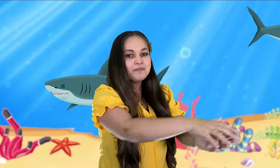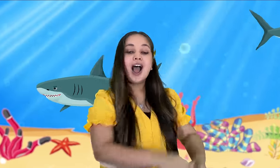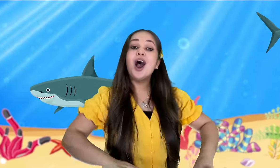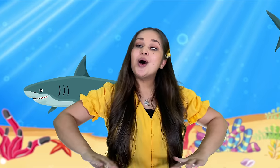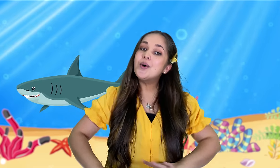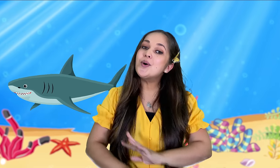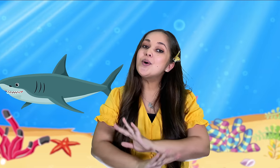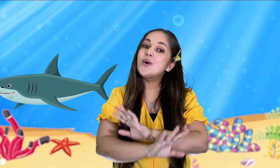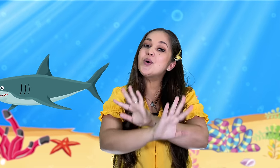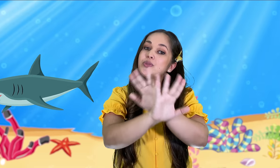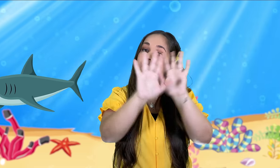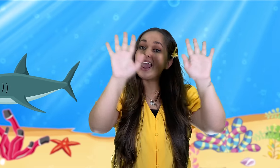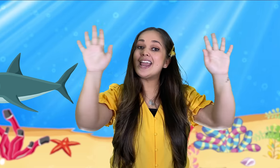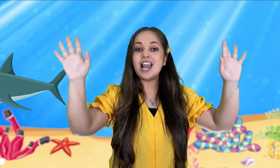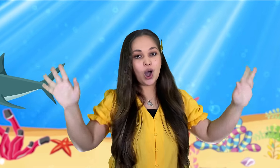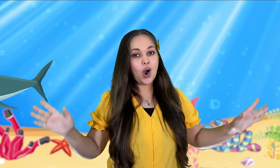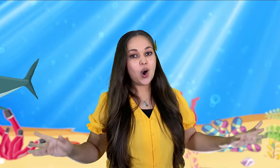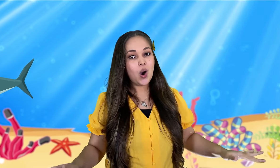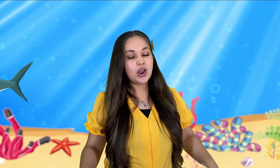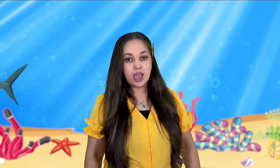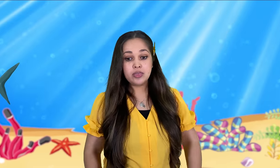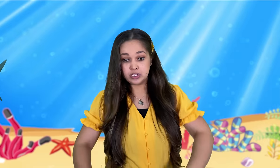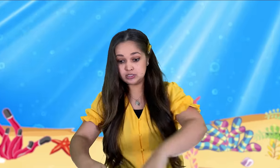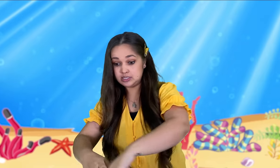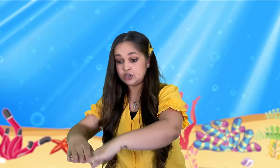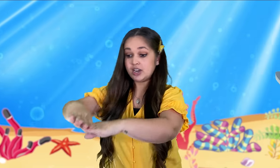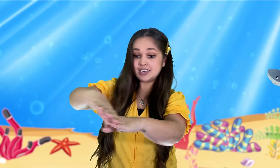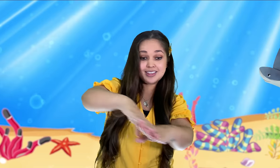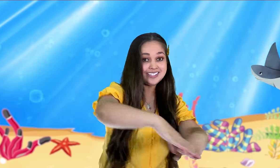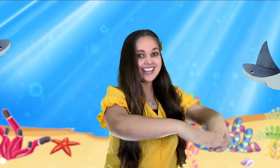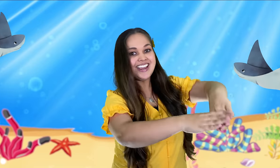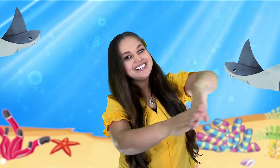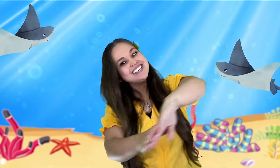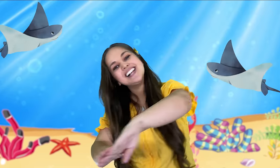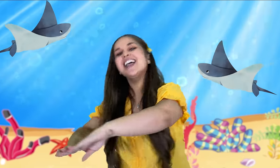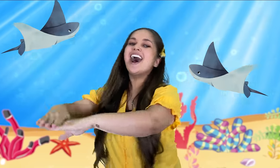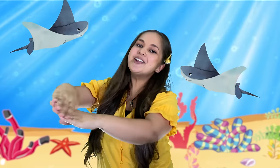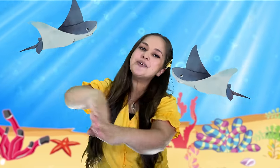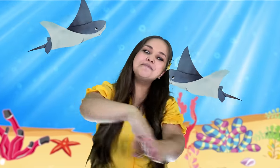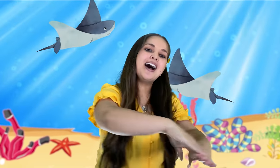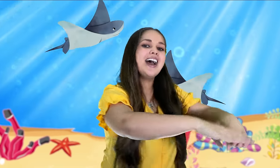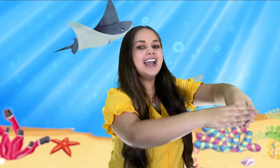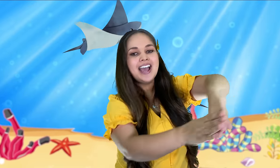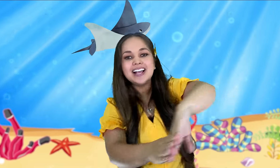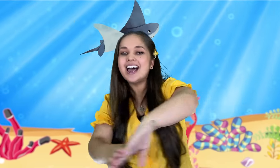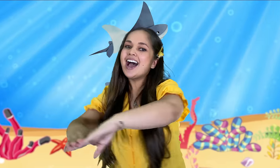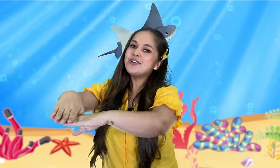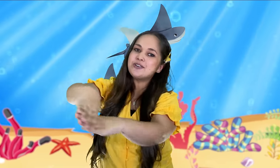chomp, chomp, all day long. The stingrays in the sea just glide on